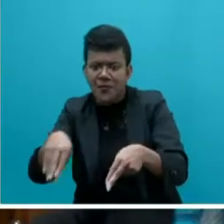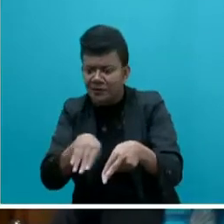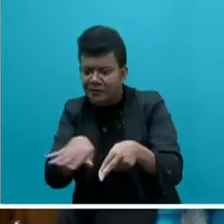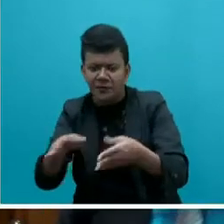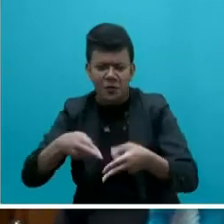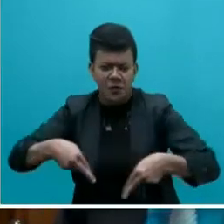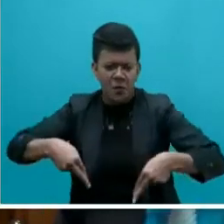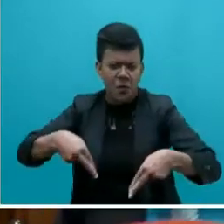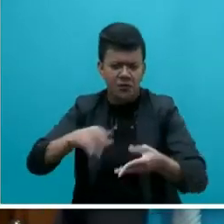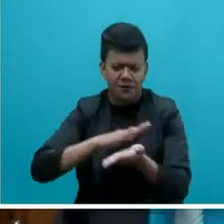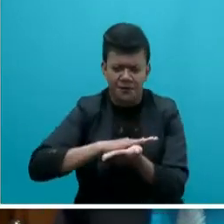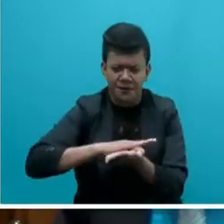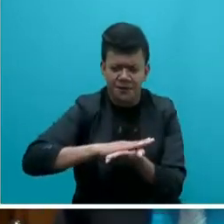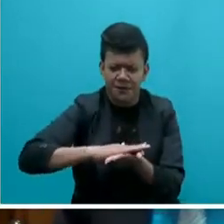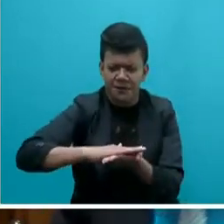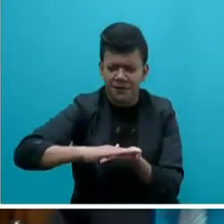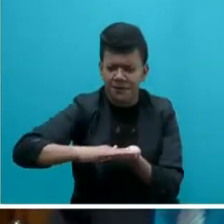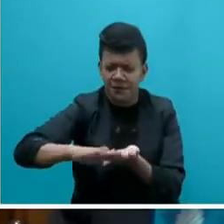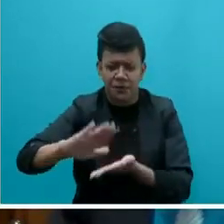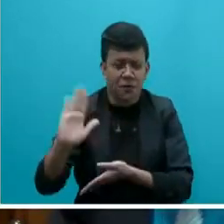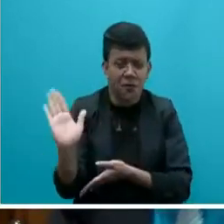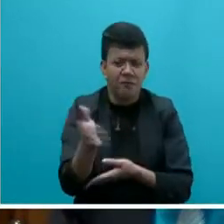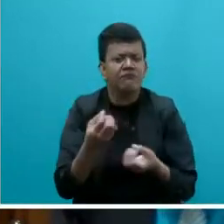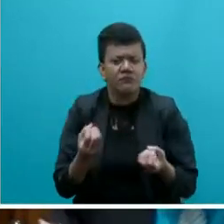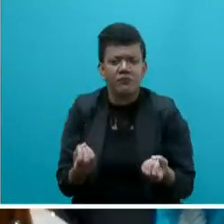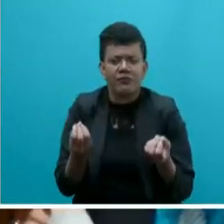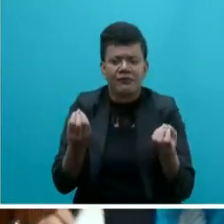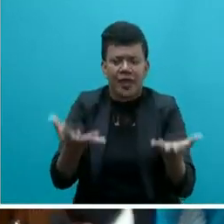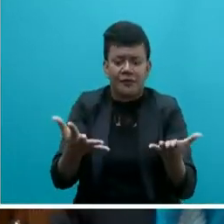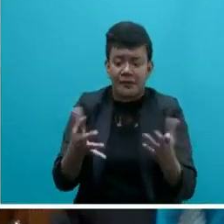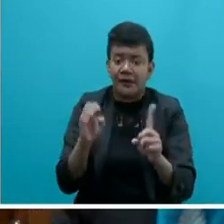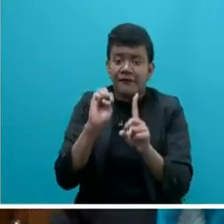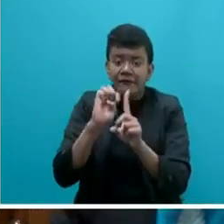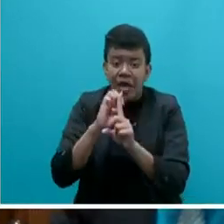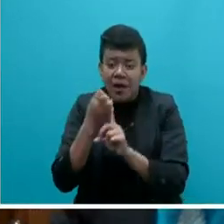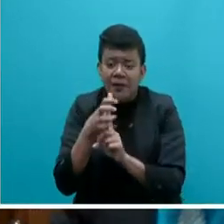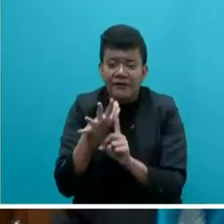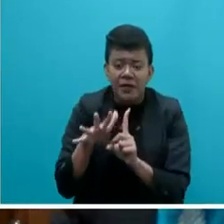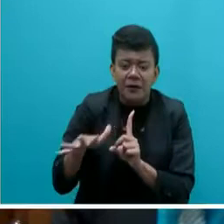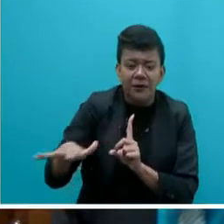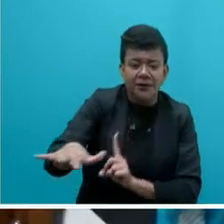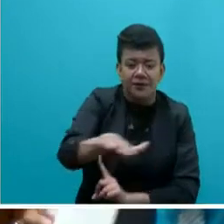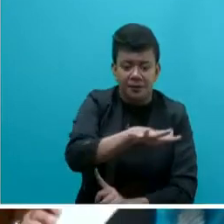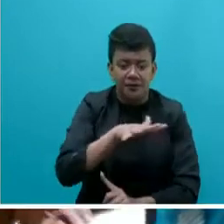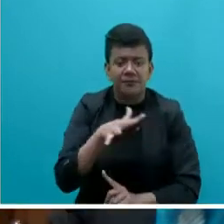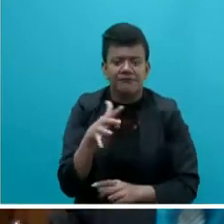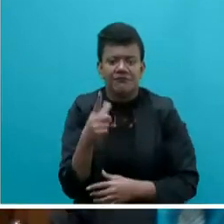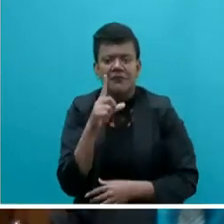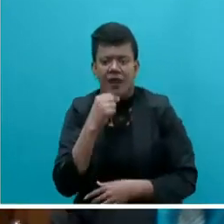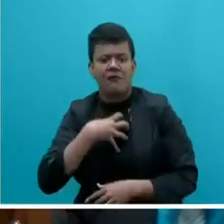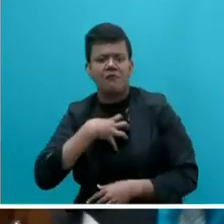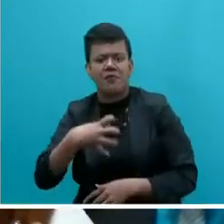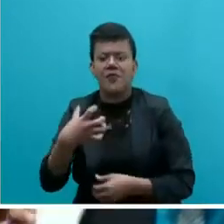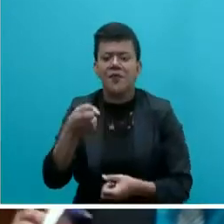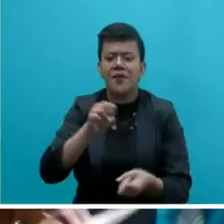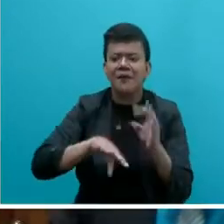aimed at providing the enabling environment to stimulate further economic growth. Honourable Speaker said these